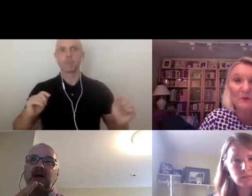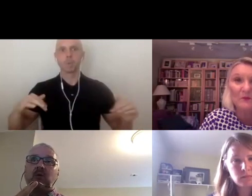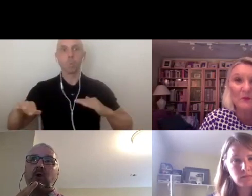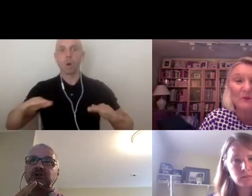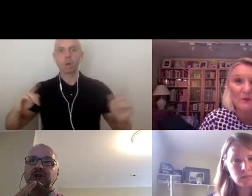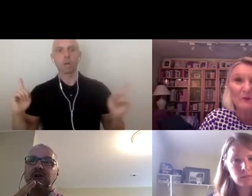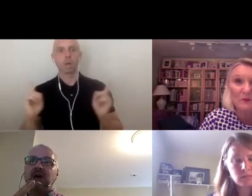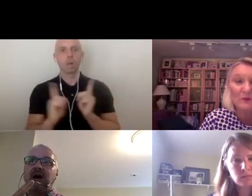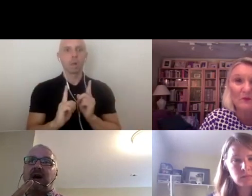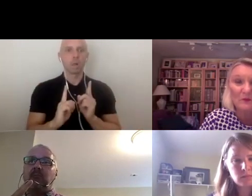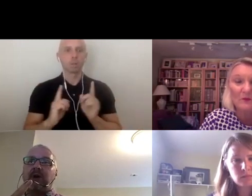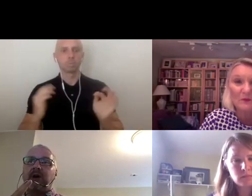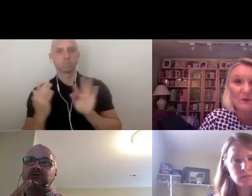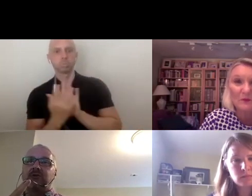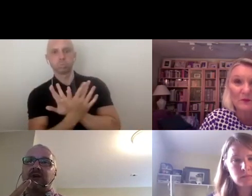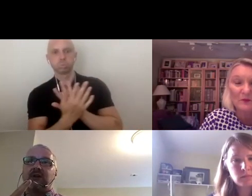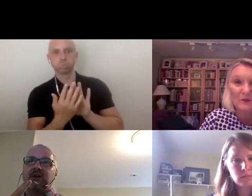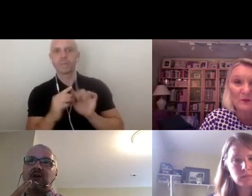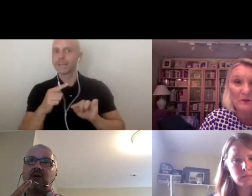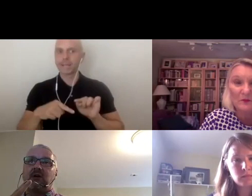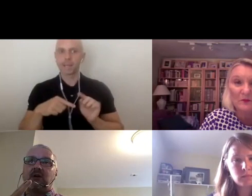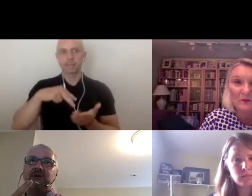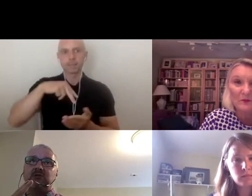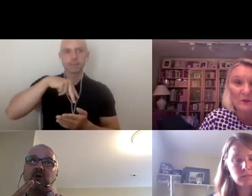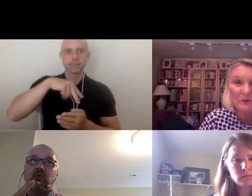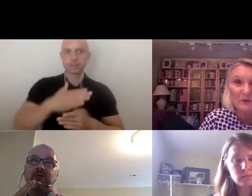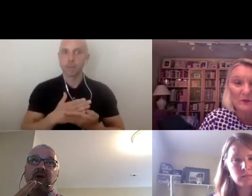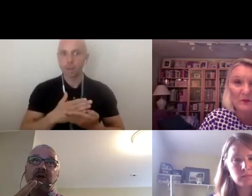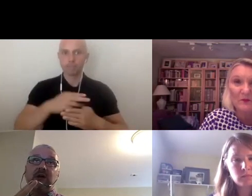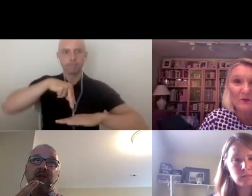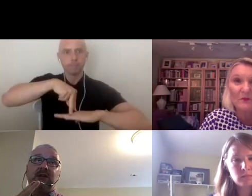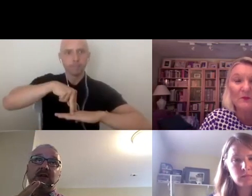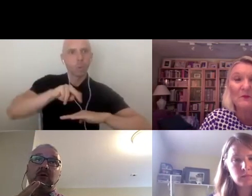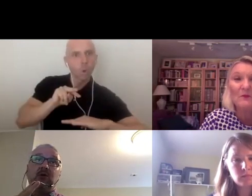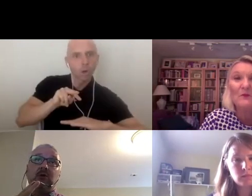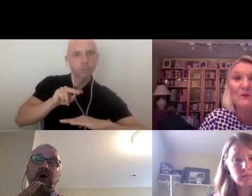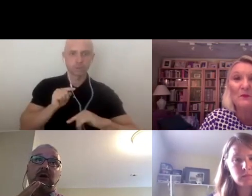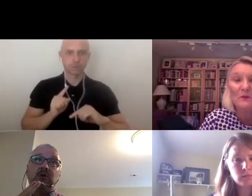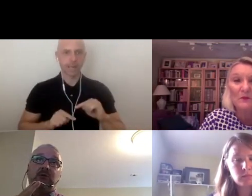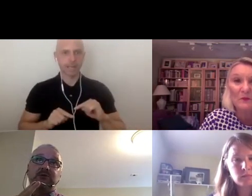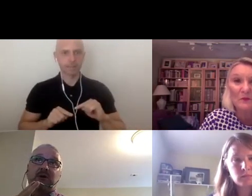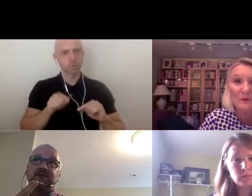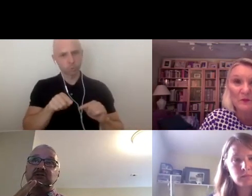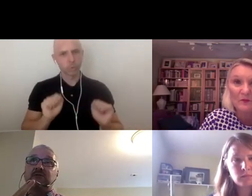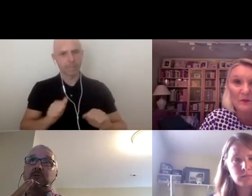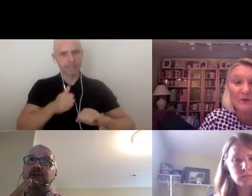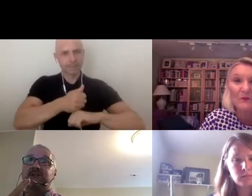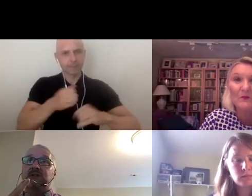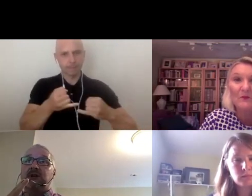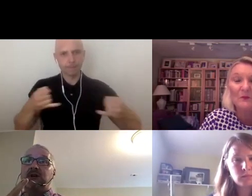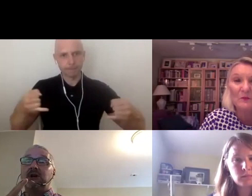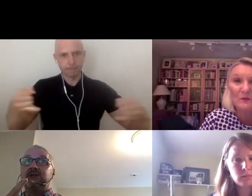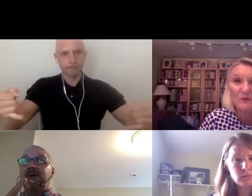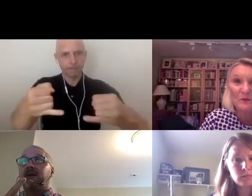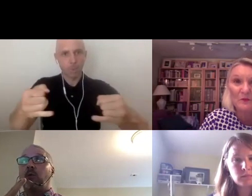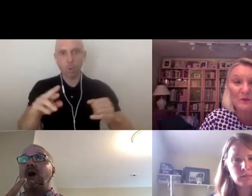and watch it. But I also think there are opportunities to work with the local community response division of your policing